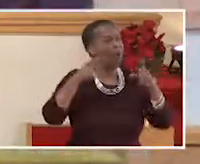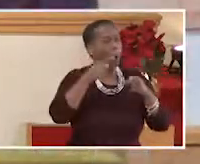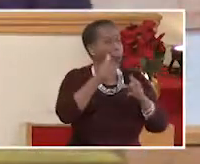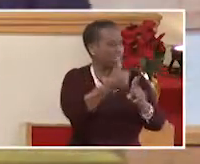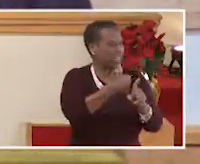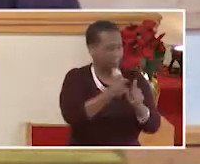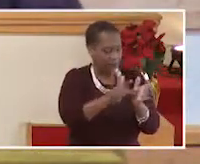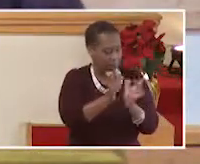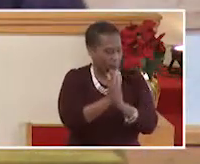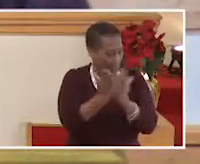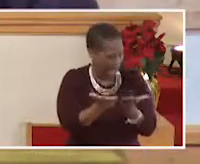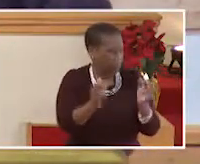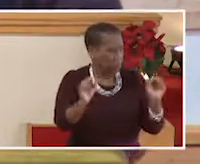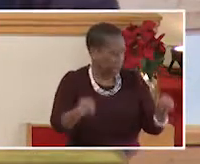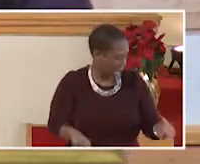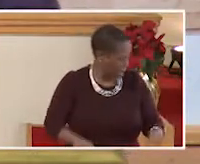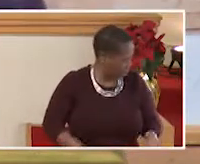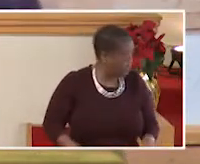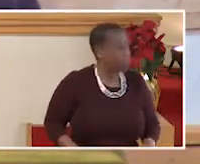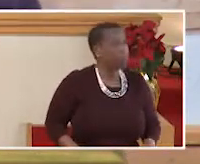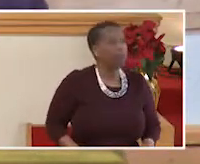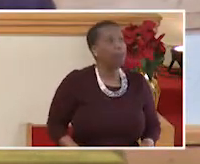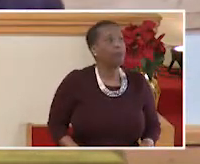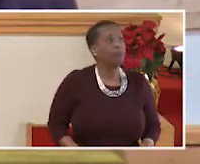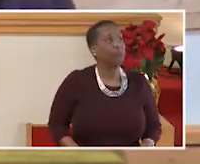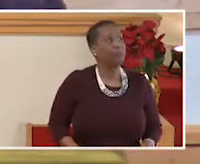Bible, you can.